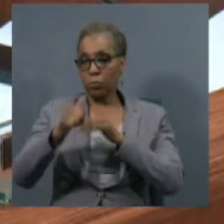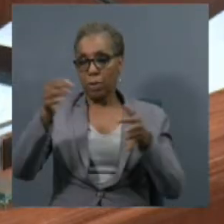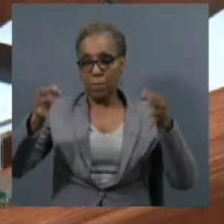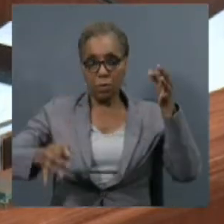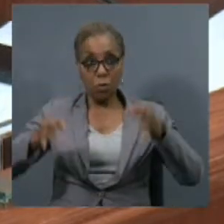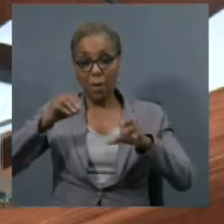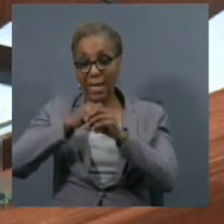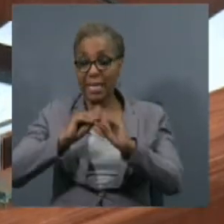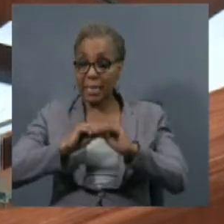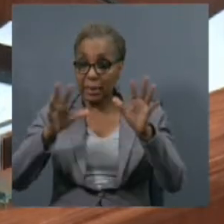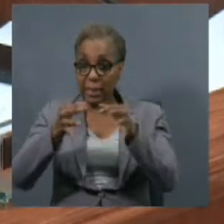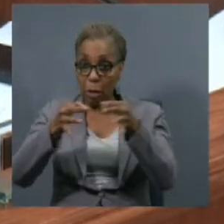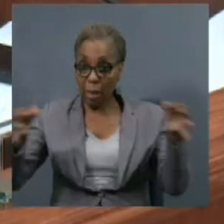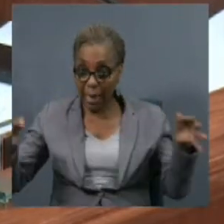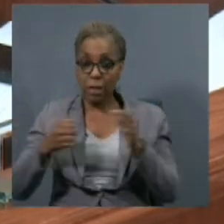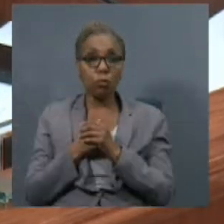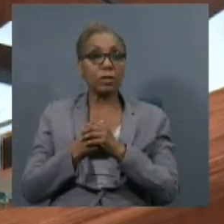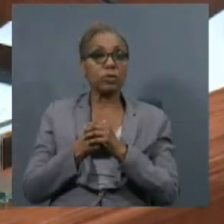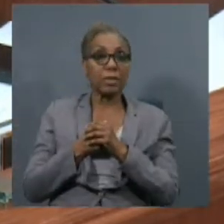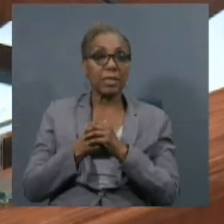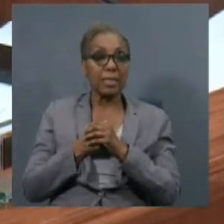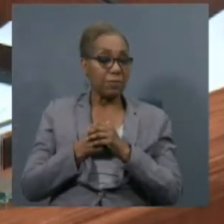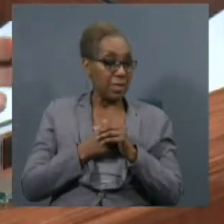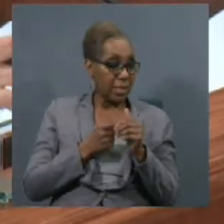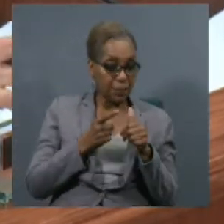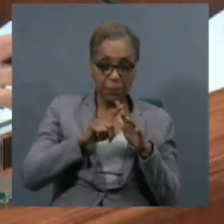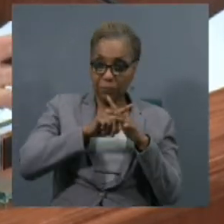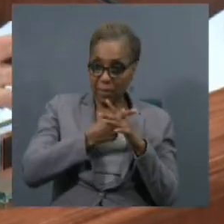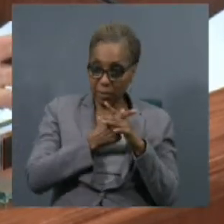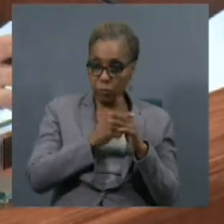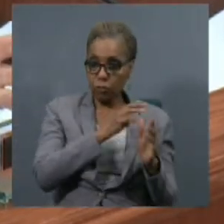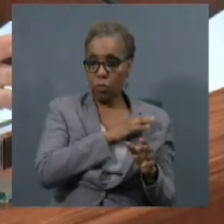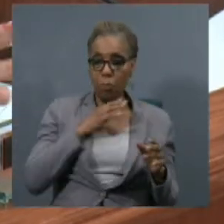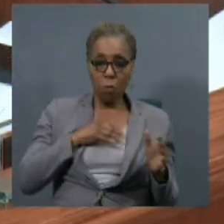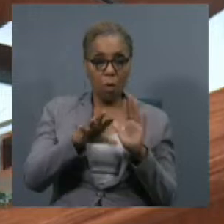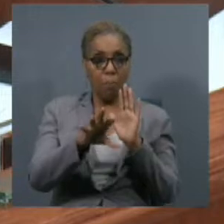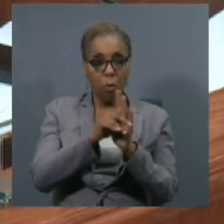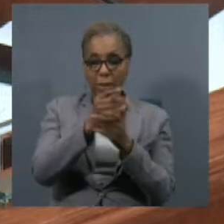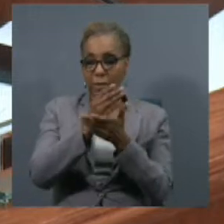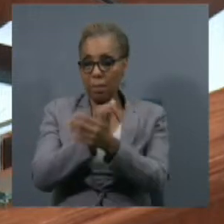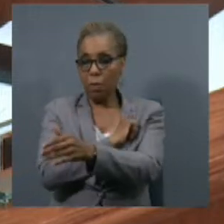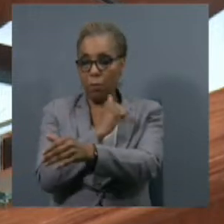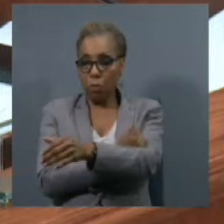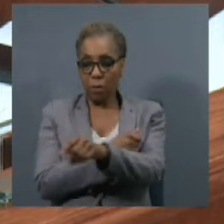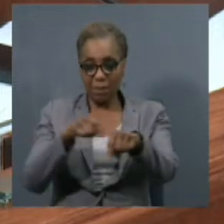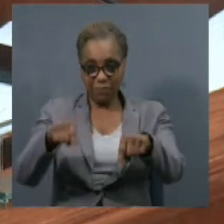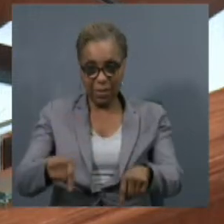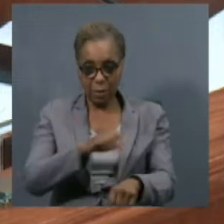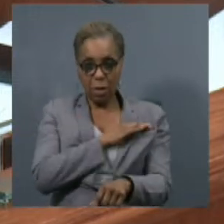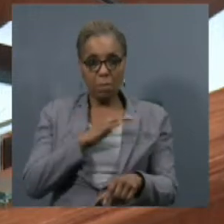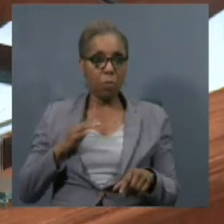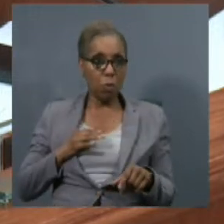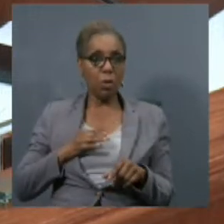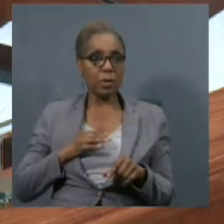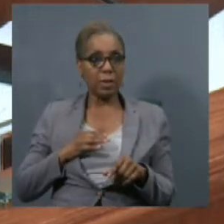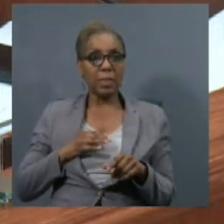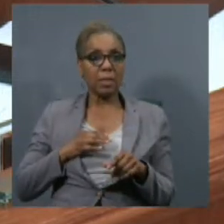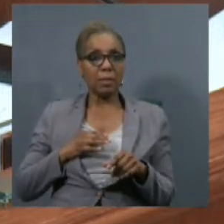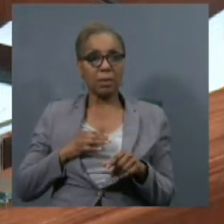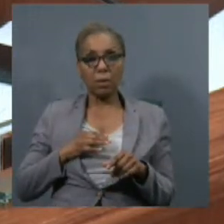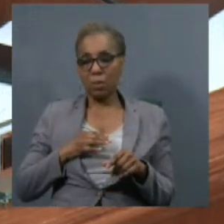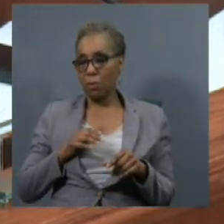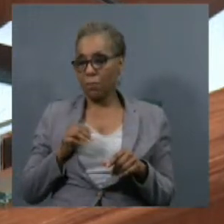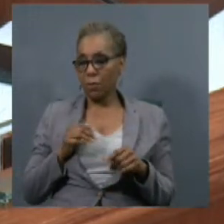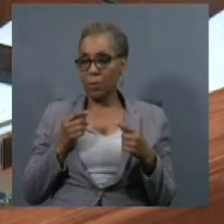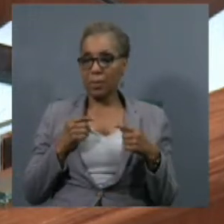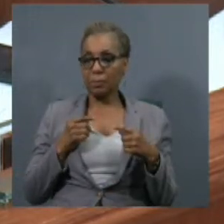clear language, the mere fact that the initial board is appointed and there's some authority of this board over successor